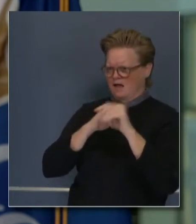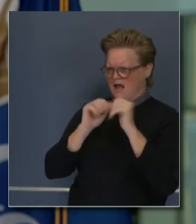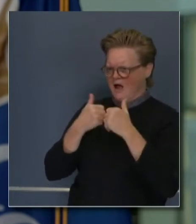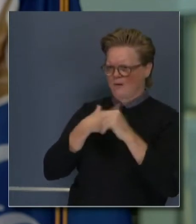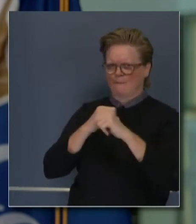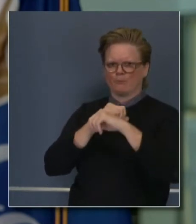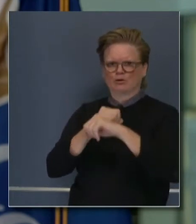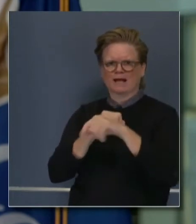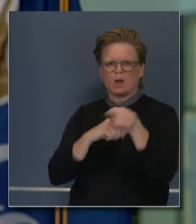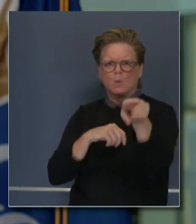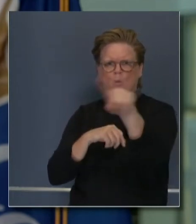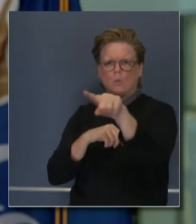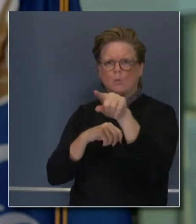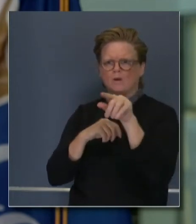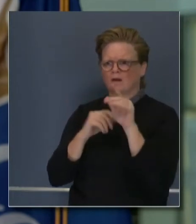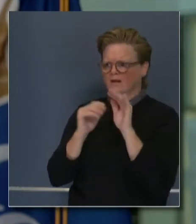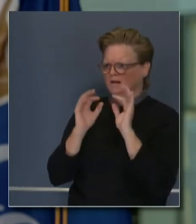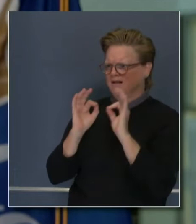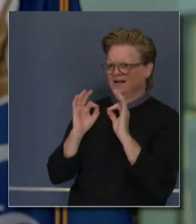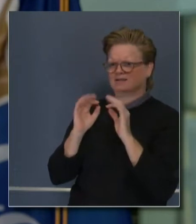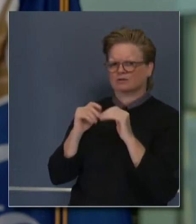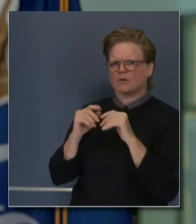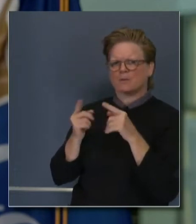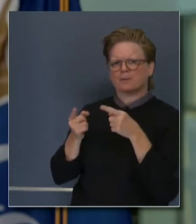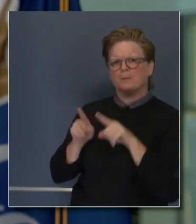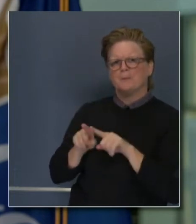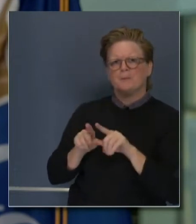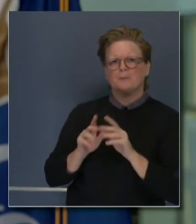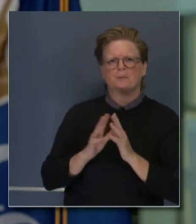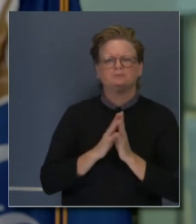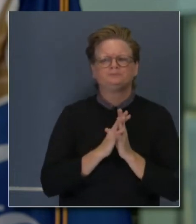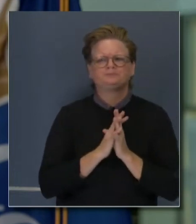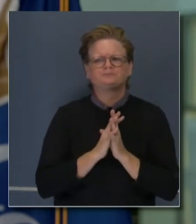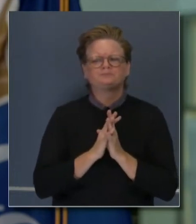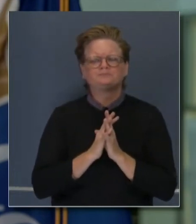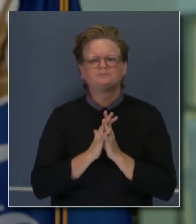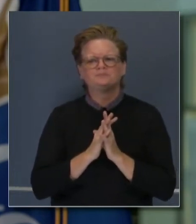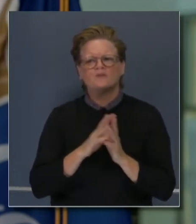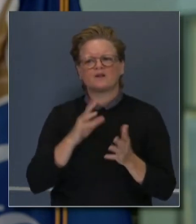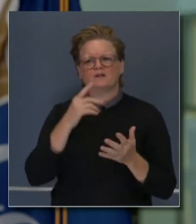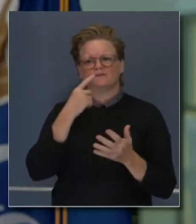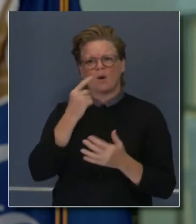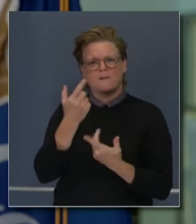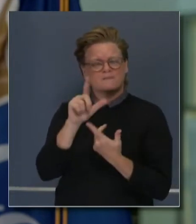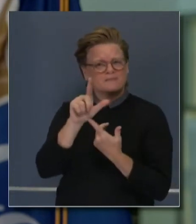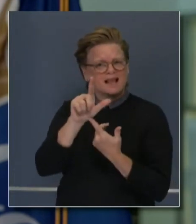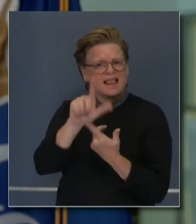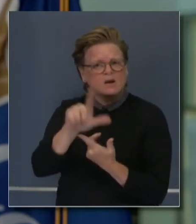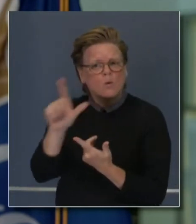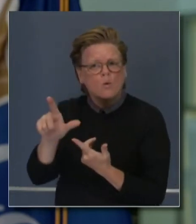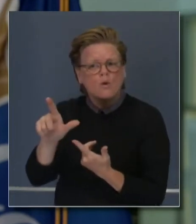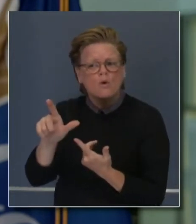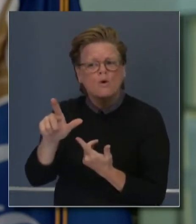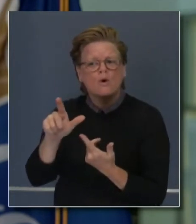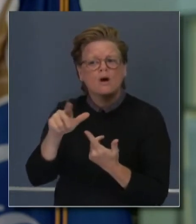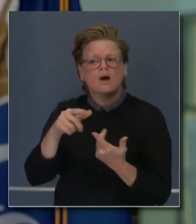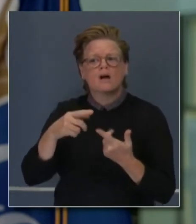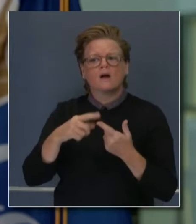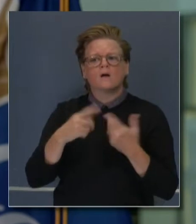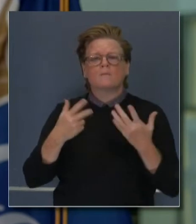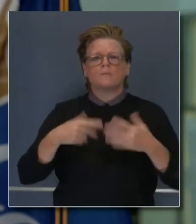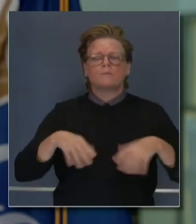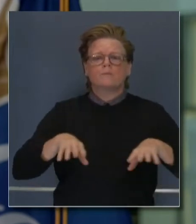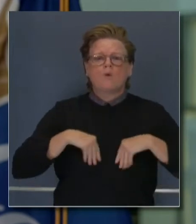timing as it relates to when those evictions may occur, accommodate for small landlords that rightfully are concerned about not being able to pay